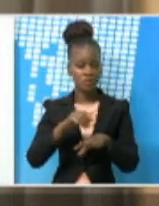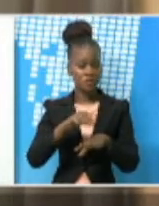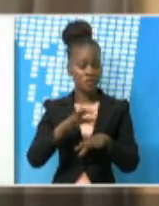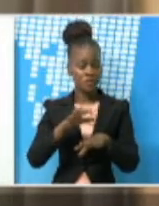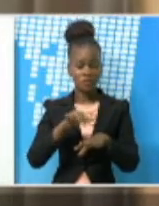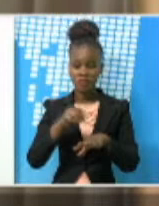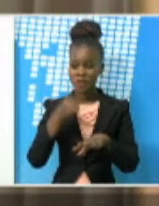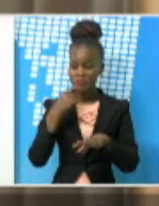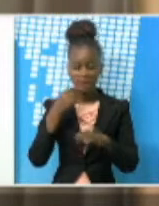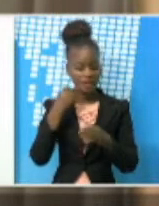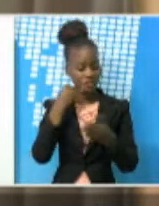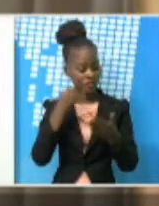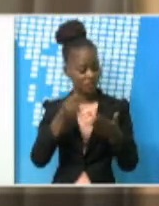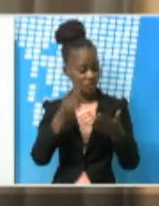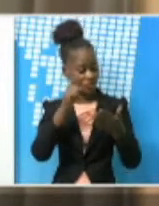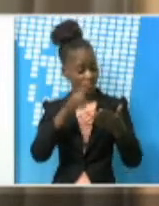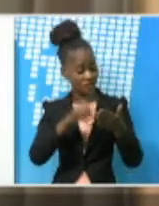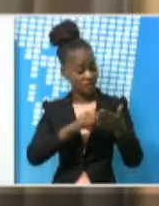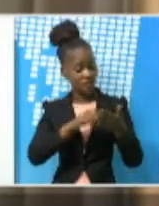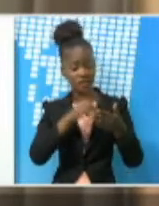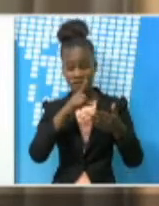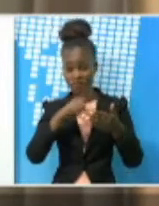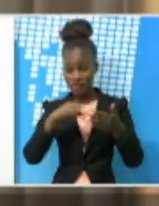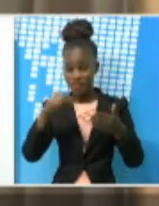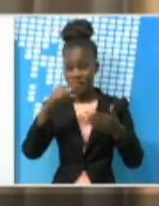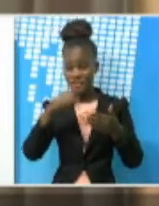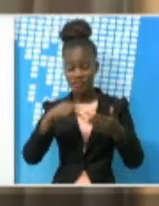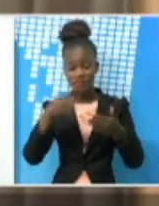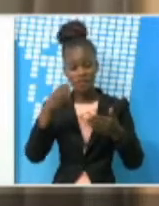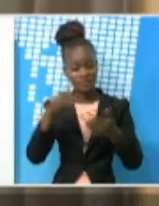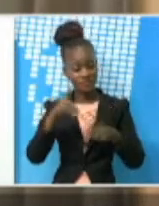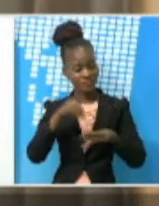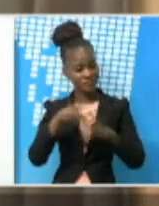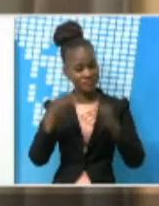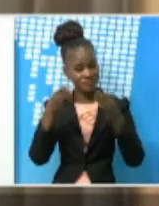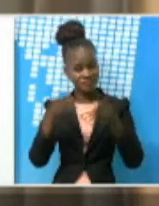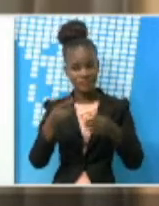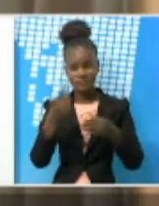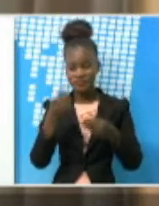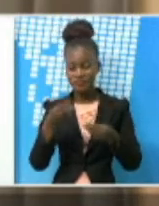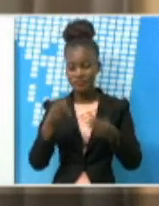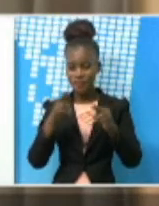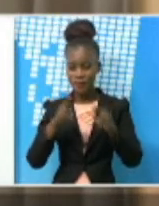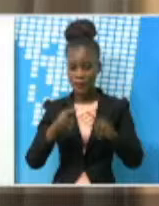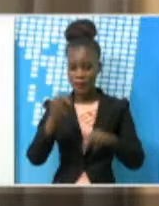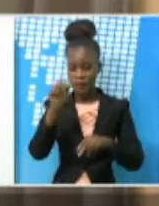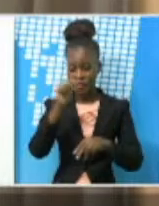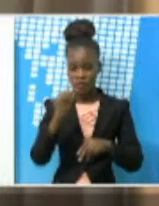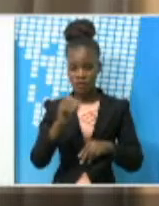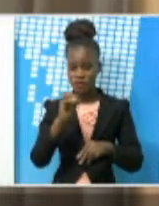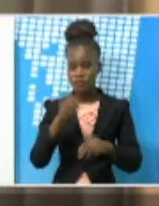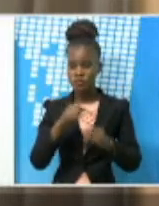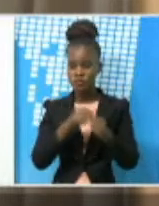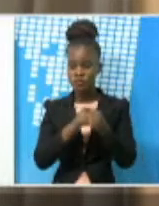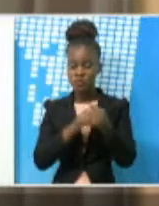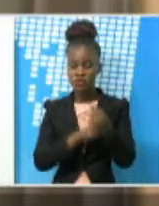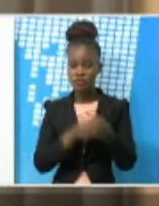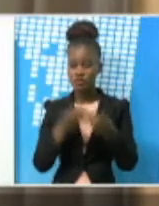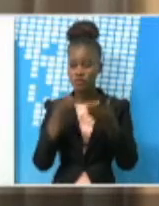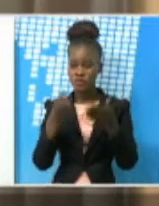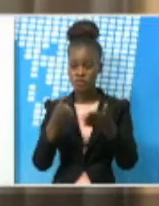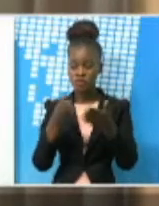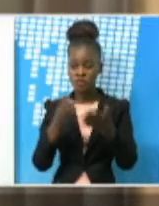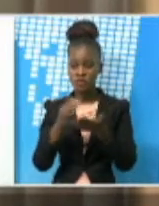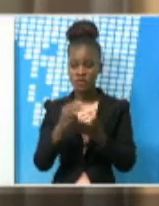you submitted the rota as a ministry. On this day, the Honorable so-and-so, you're the one who is supposed to be here. Because